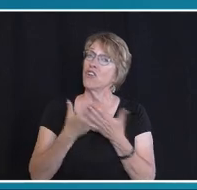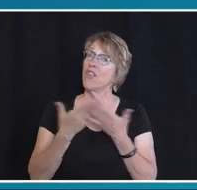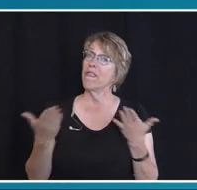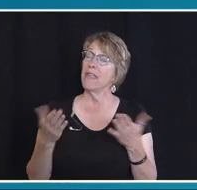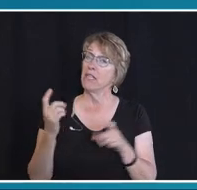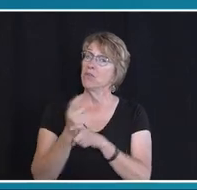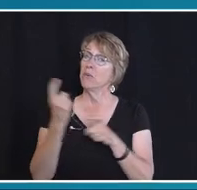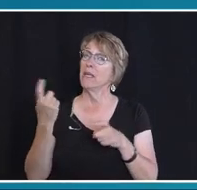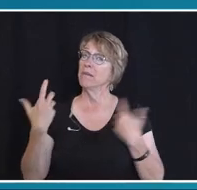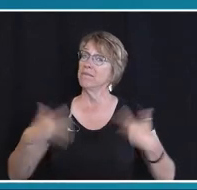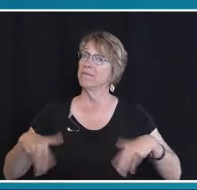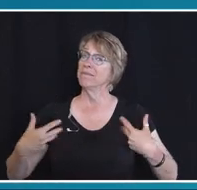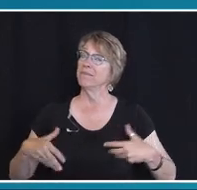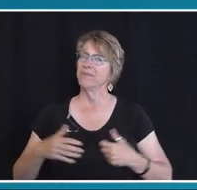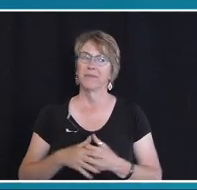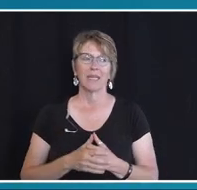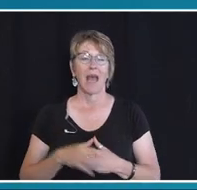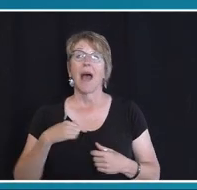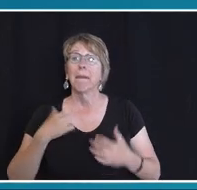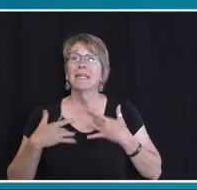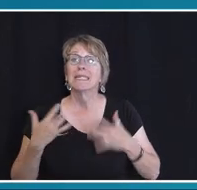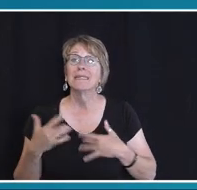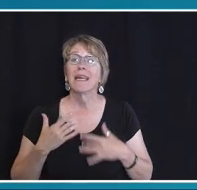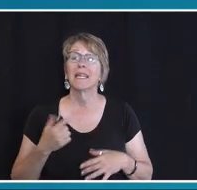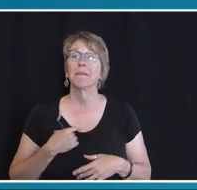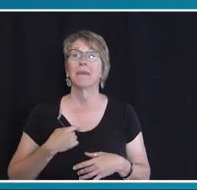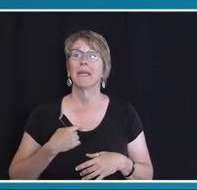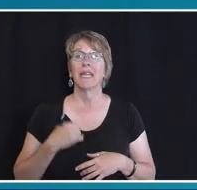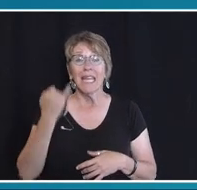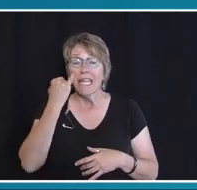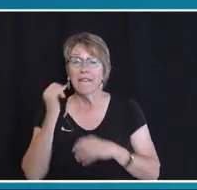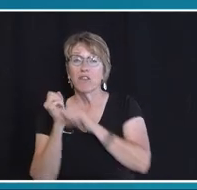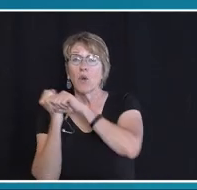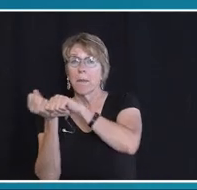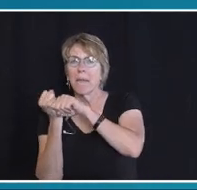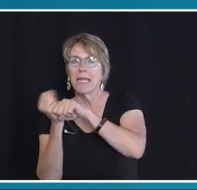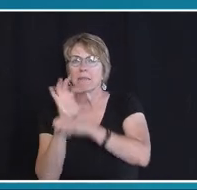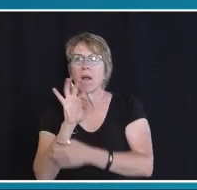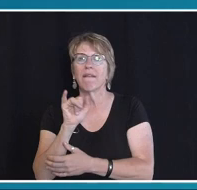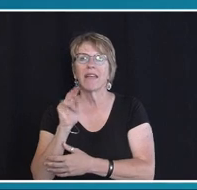That's a lot of goodies, okay? I'm excited. If you're a baseball fan, this one's for